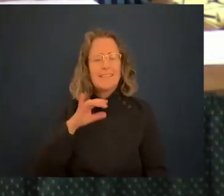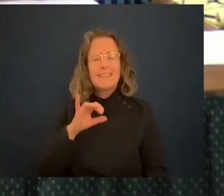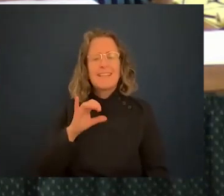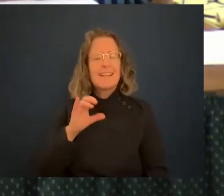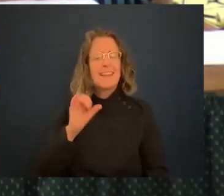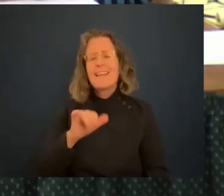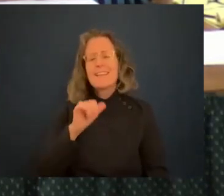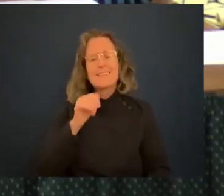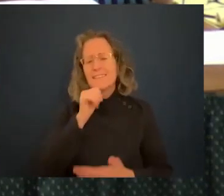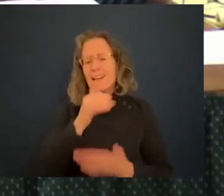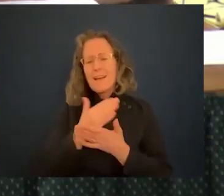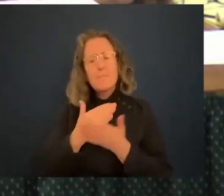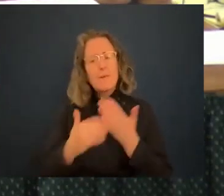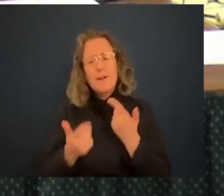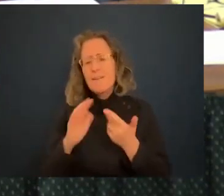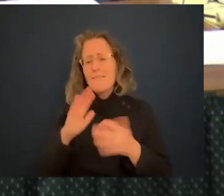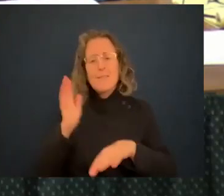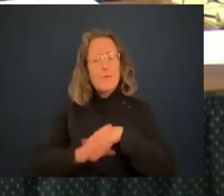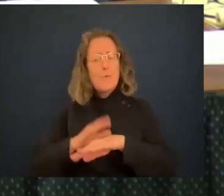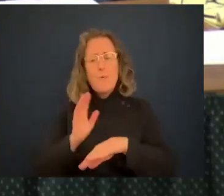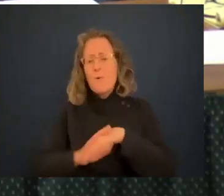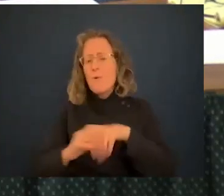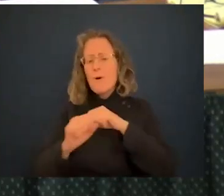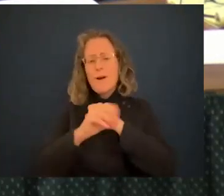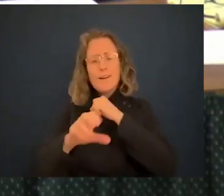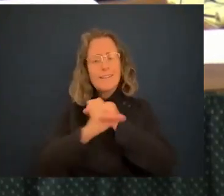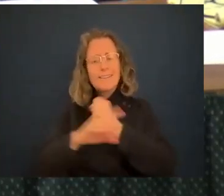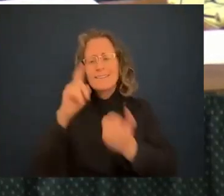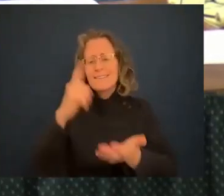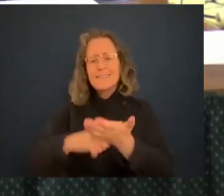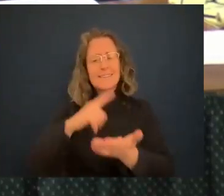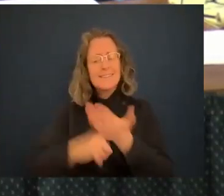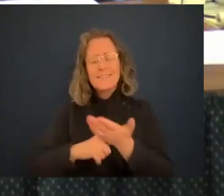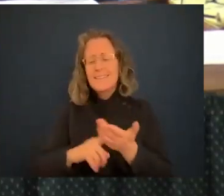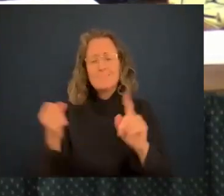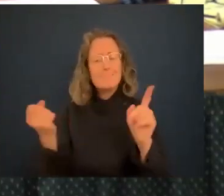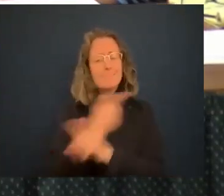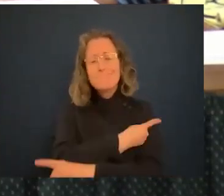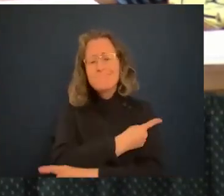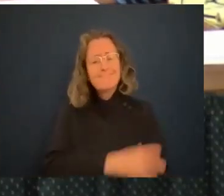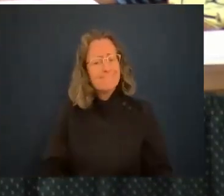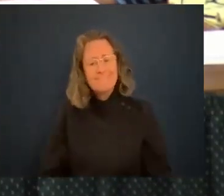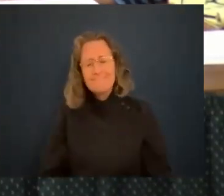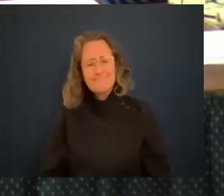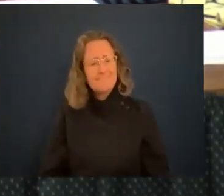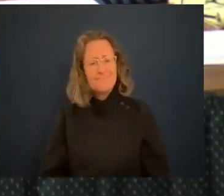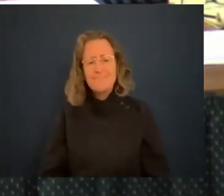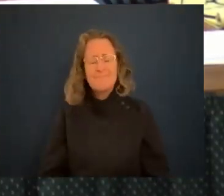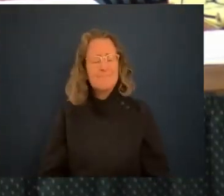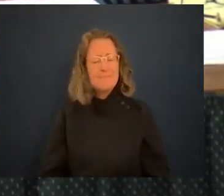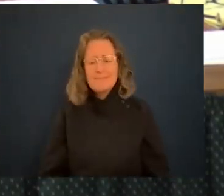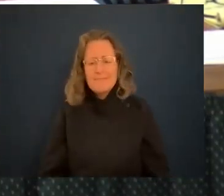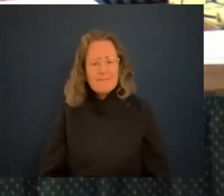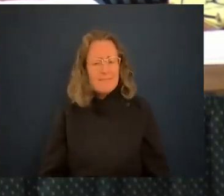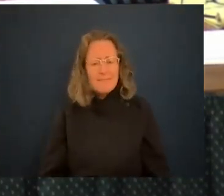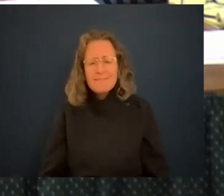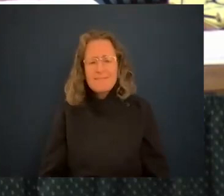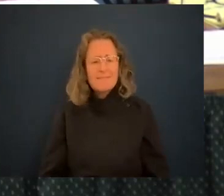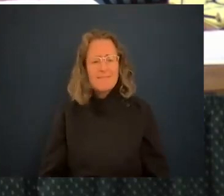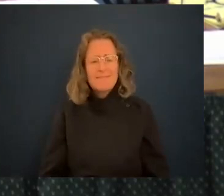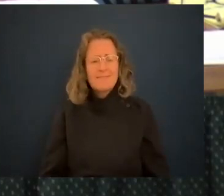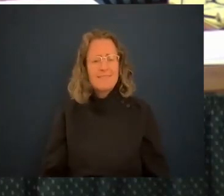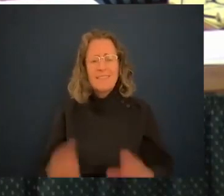discussion here so I don't know what it is I don't even know if you know no like an email